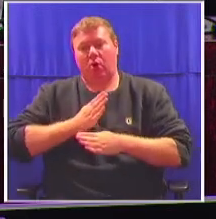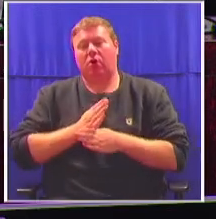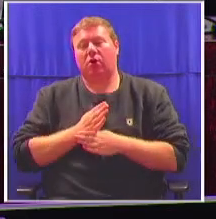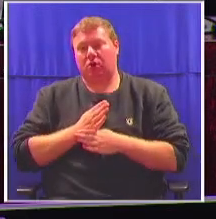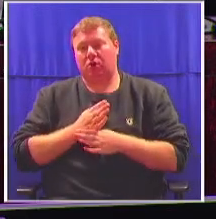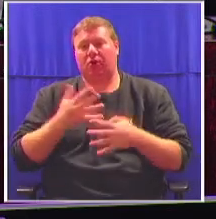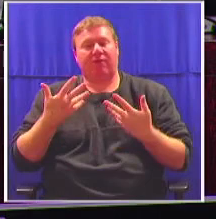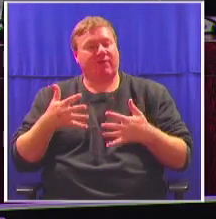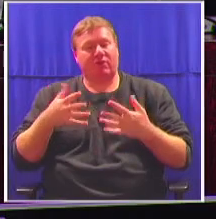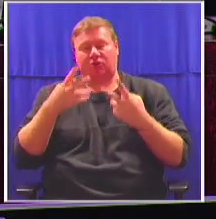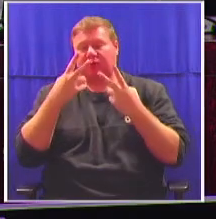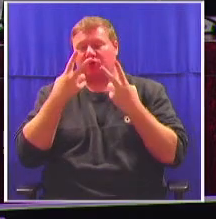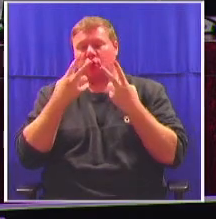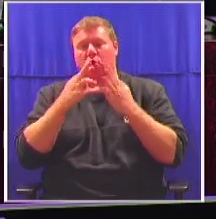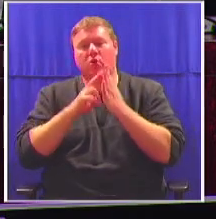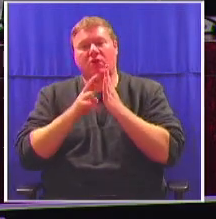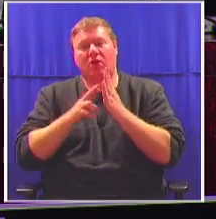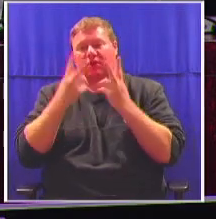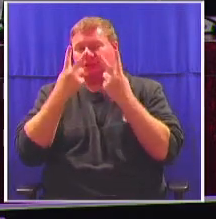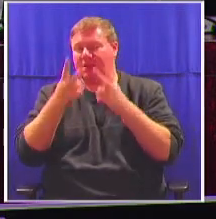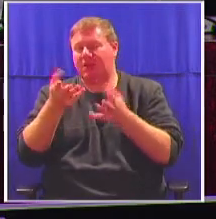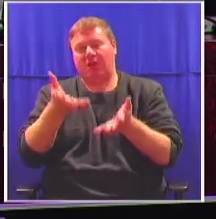see results.